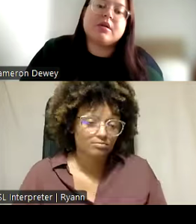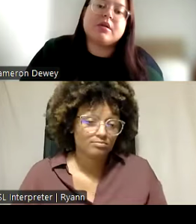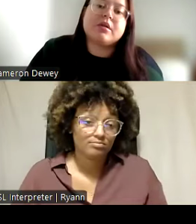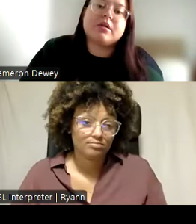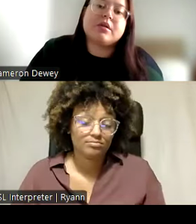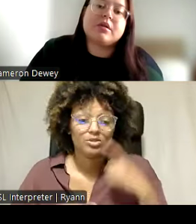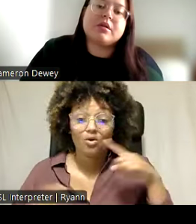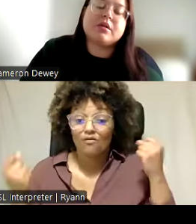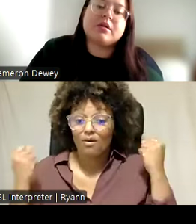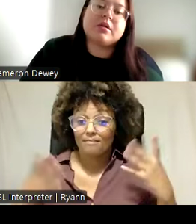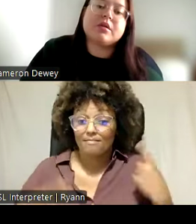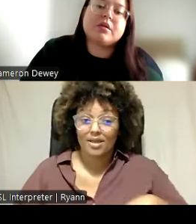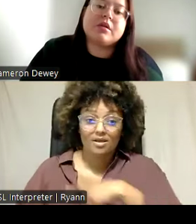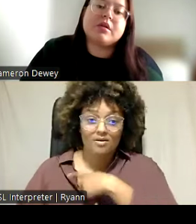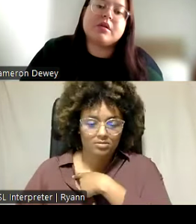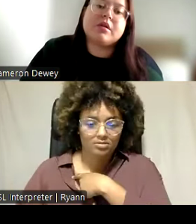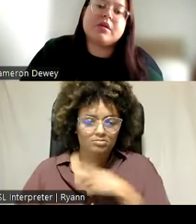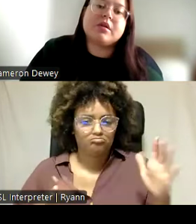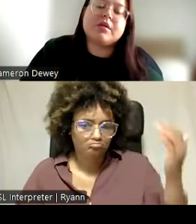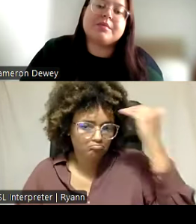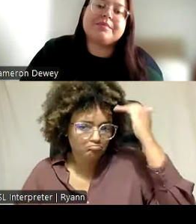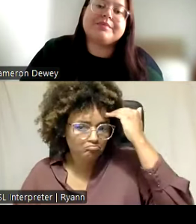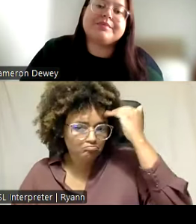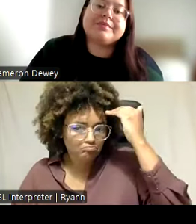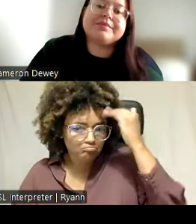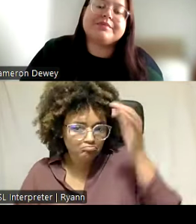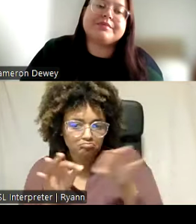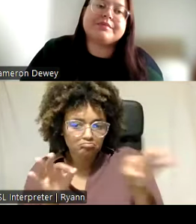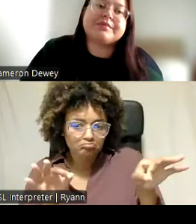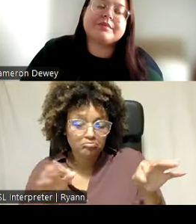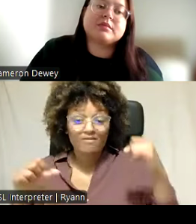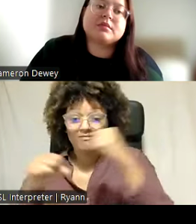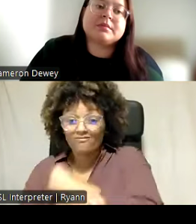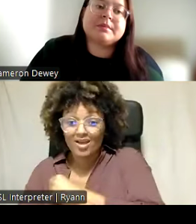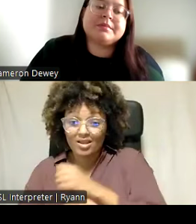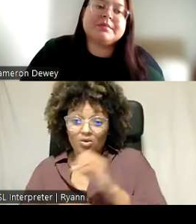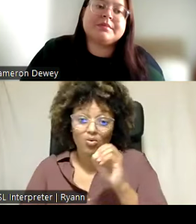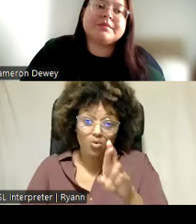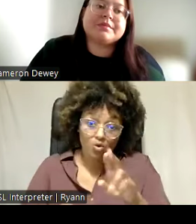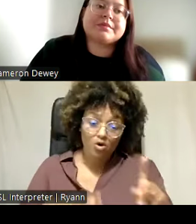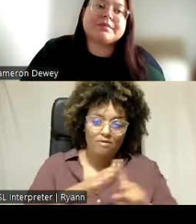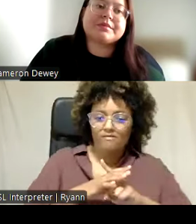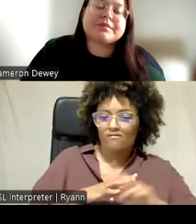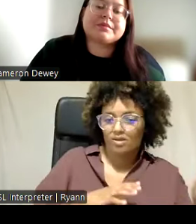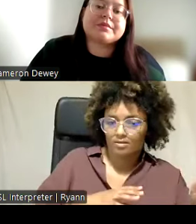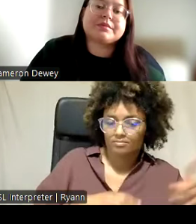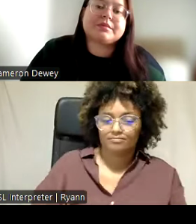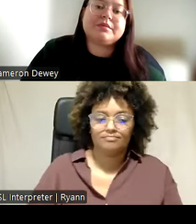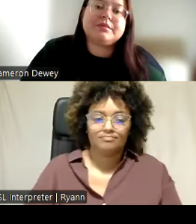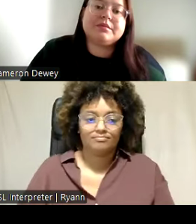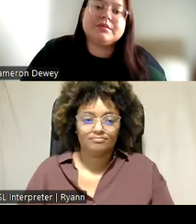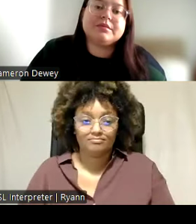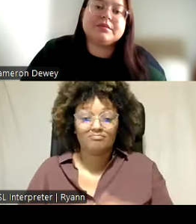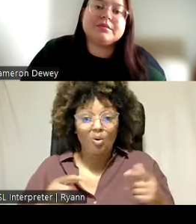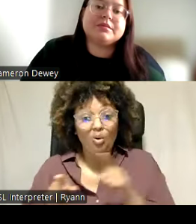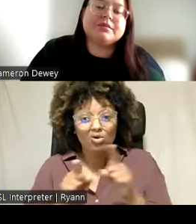us, we have become familiar with the phrase fight or flight and additional terms like freeze,